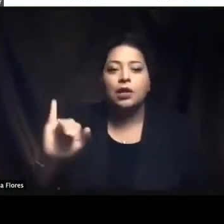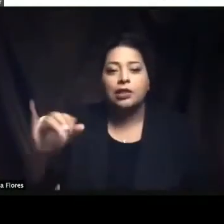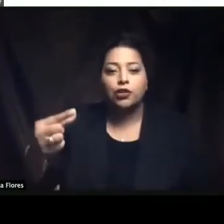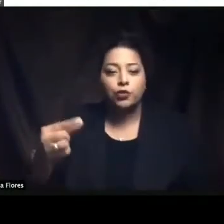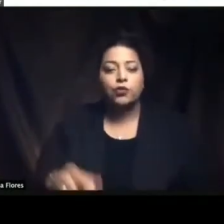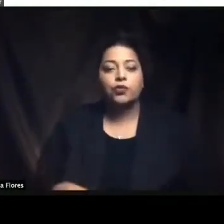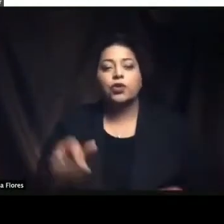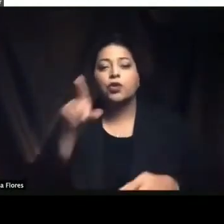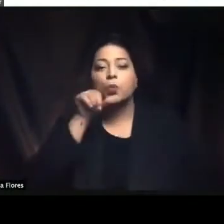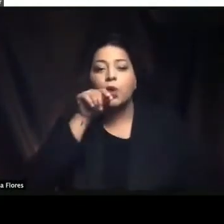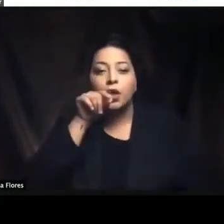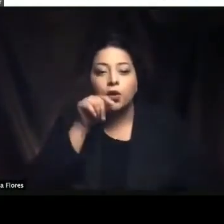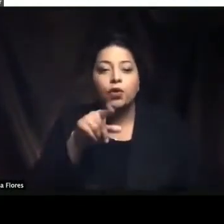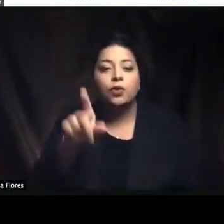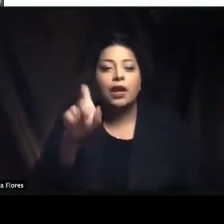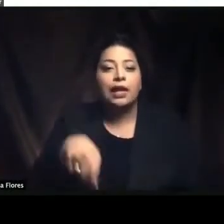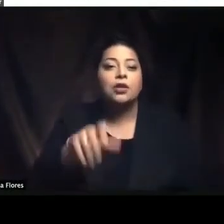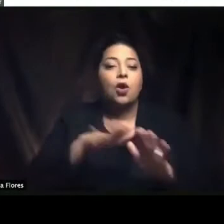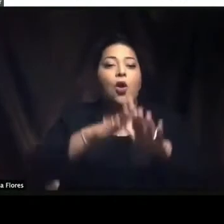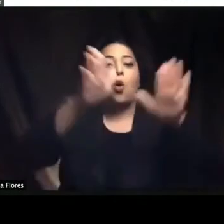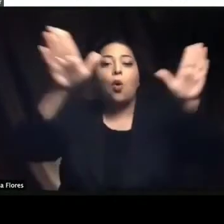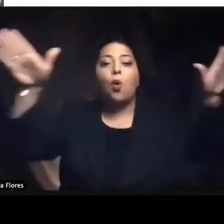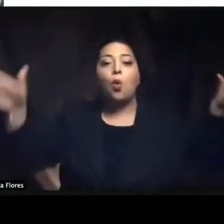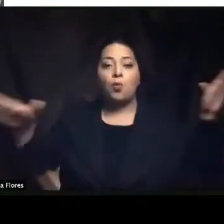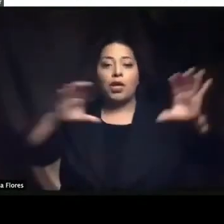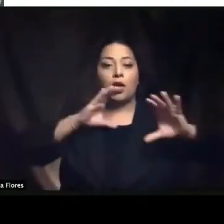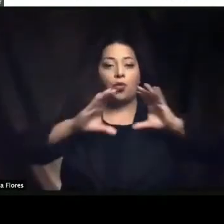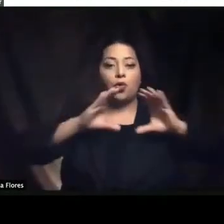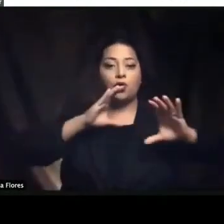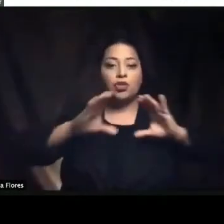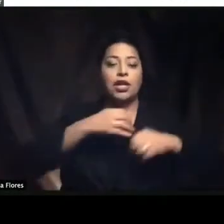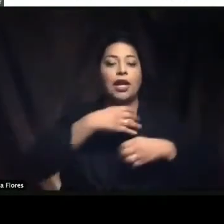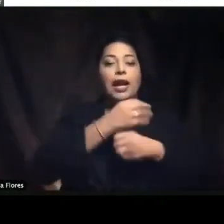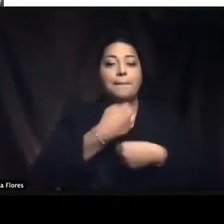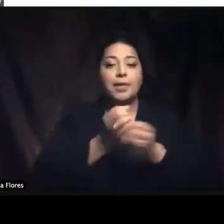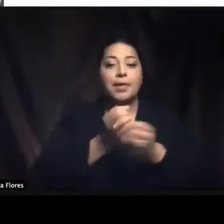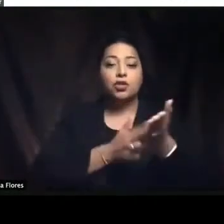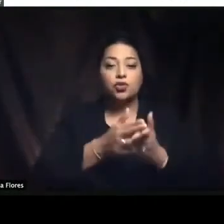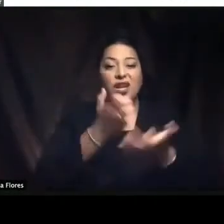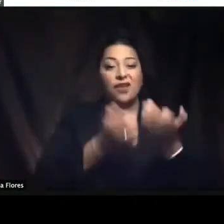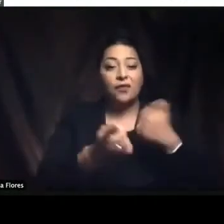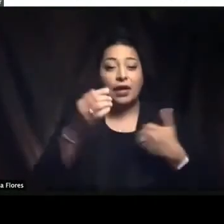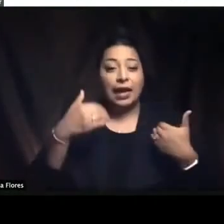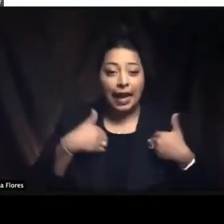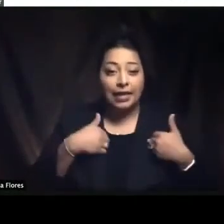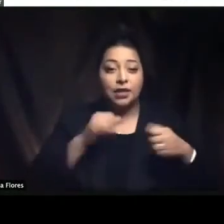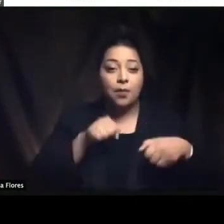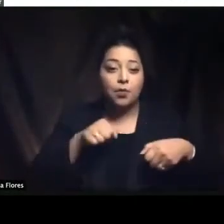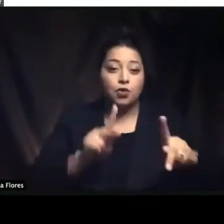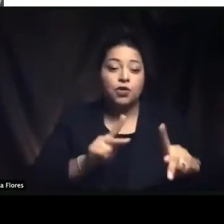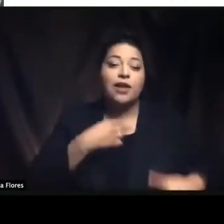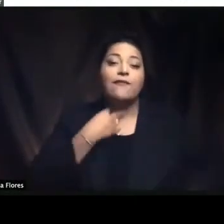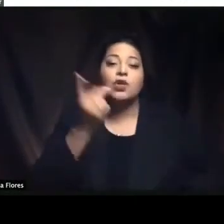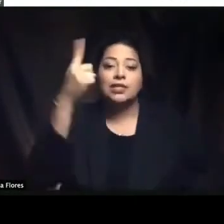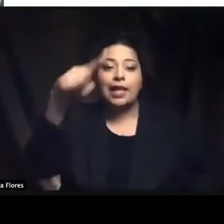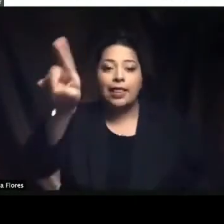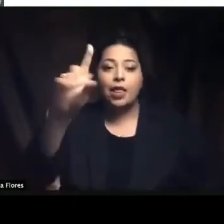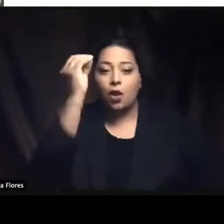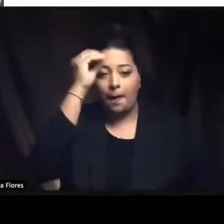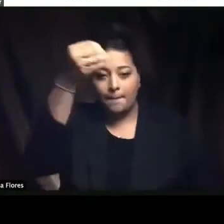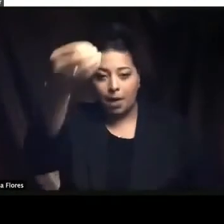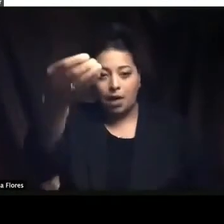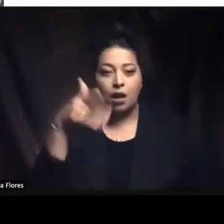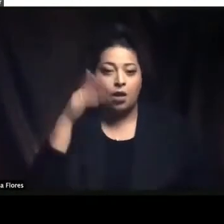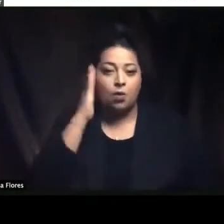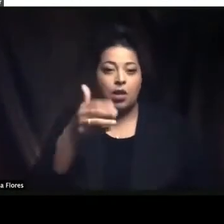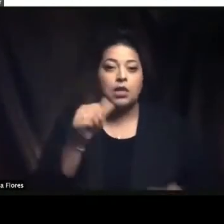open all lines of communication and ensure that everybody possible has a seat at that table. And that's something that I will continue